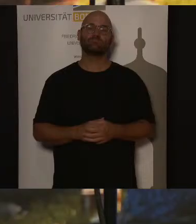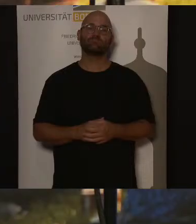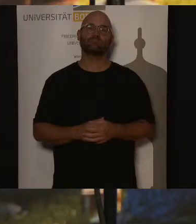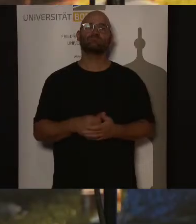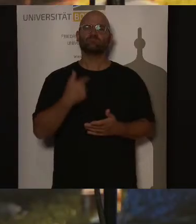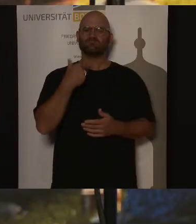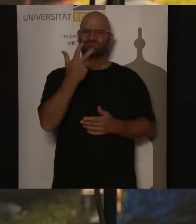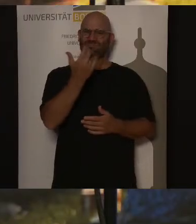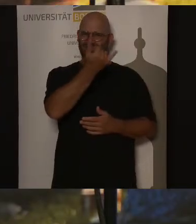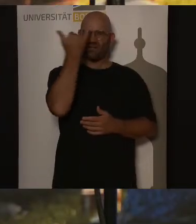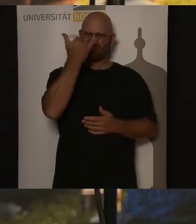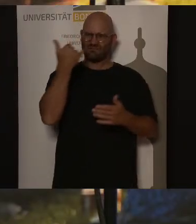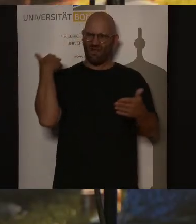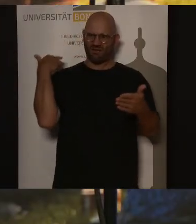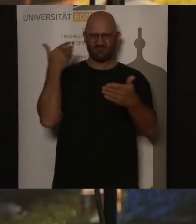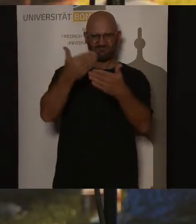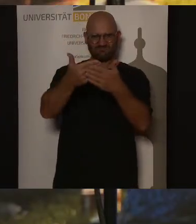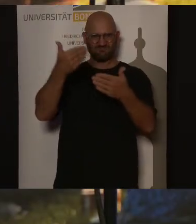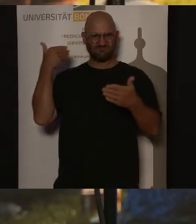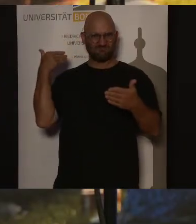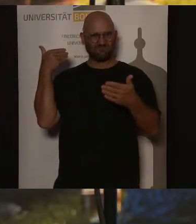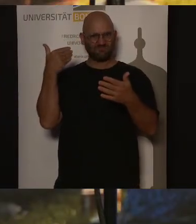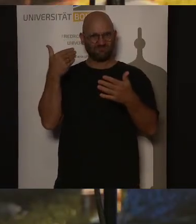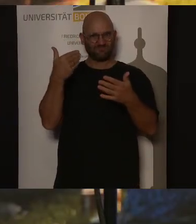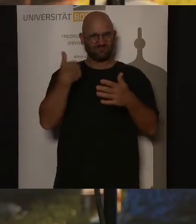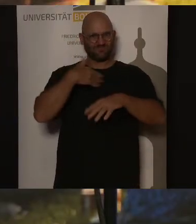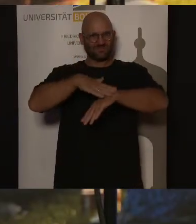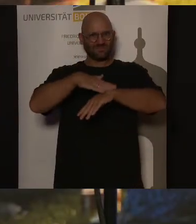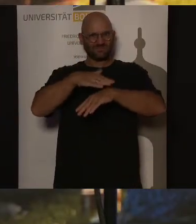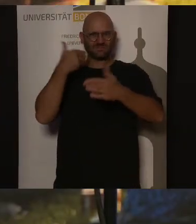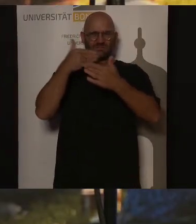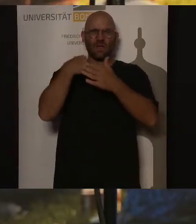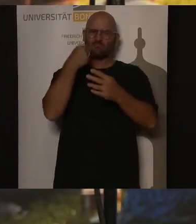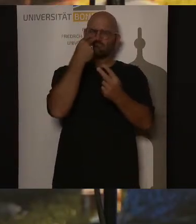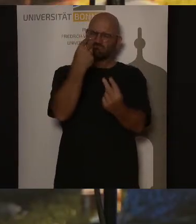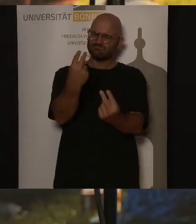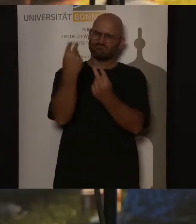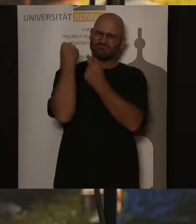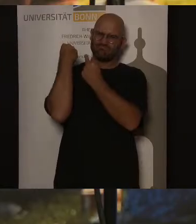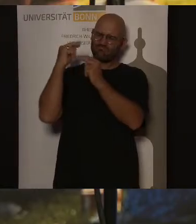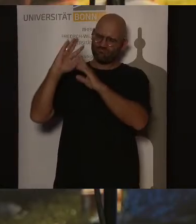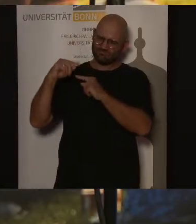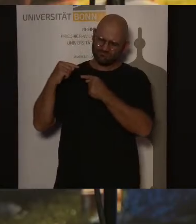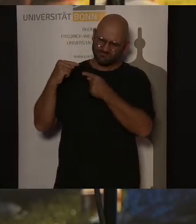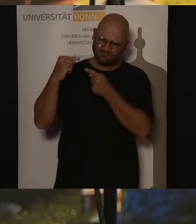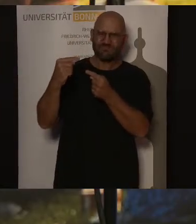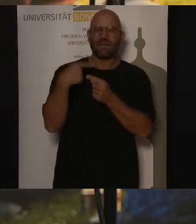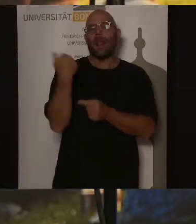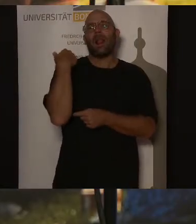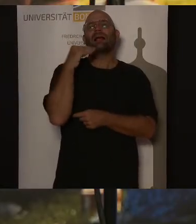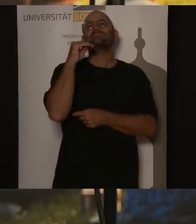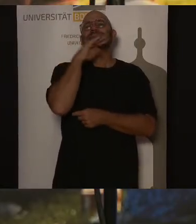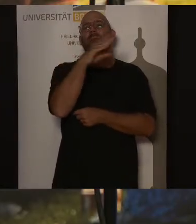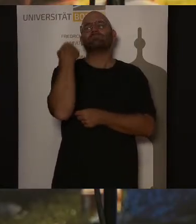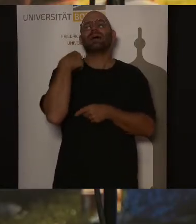with everything they need. And if I think back to my start at university, so 30 years back,